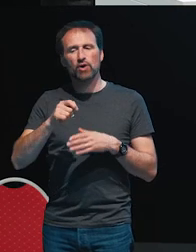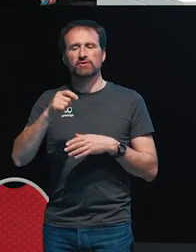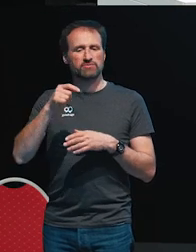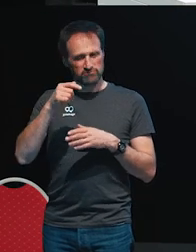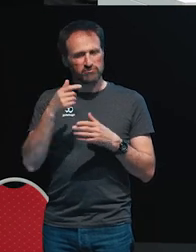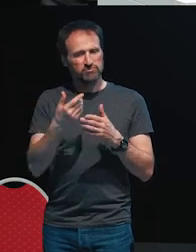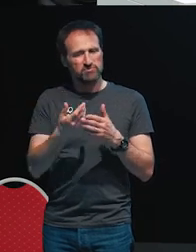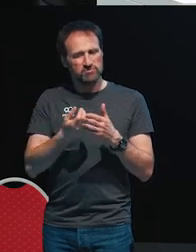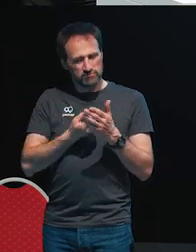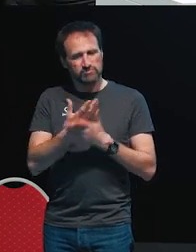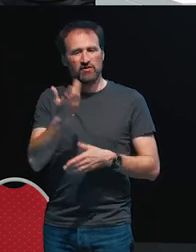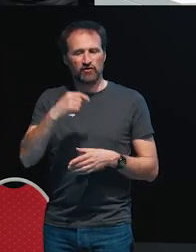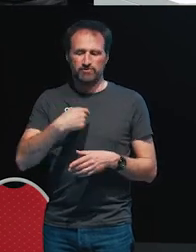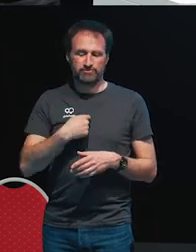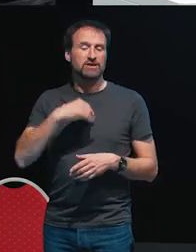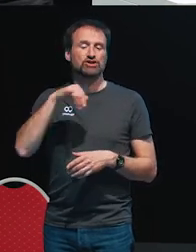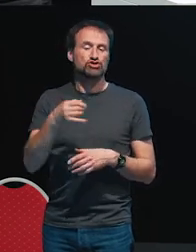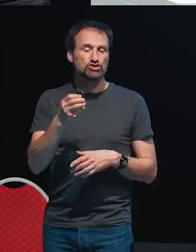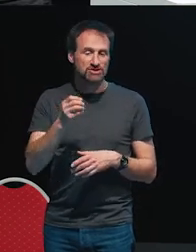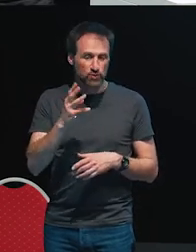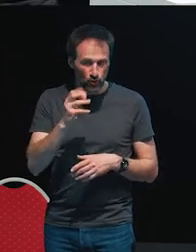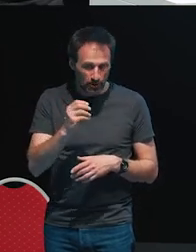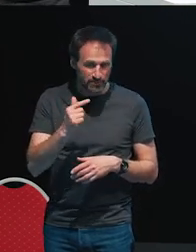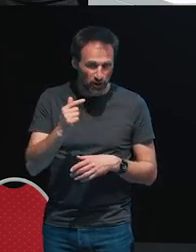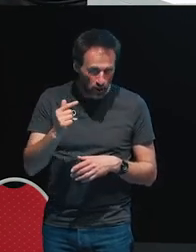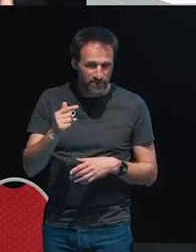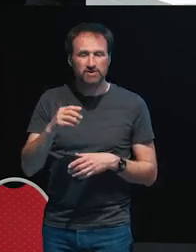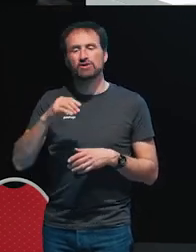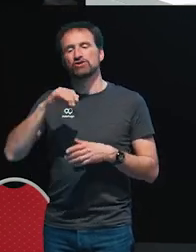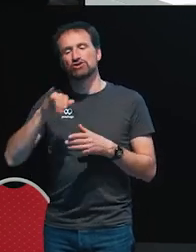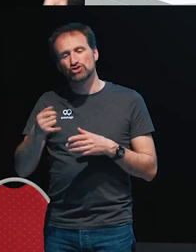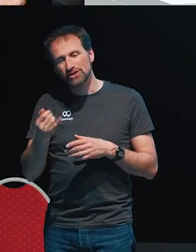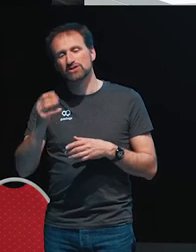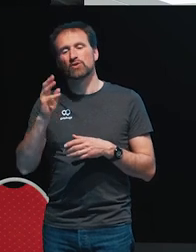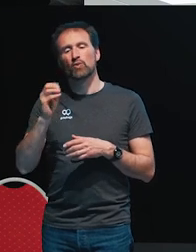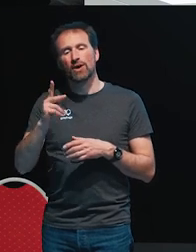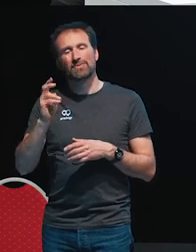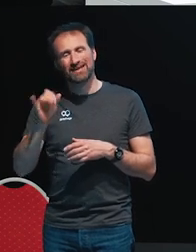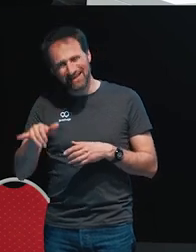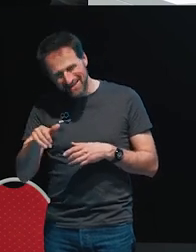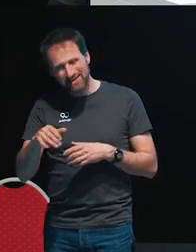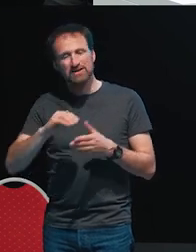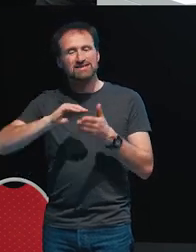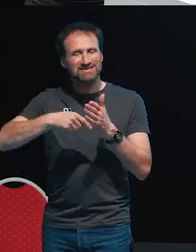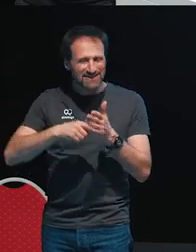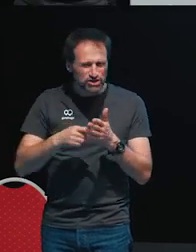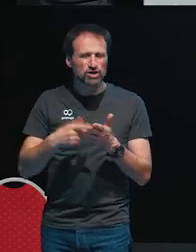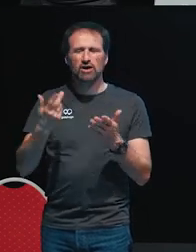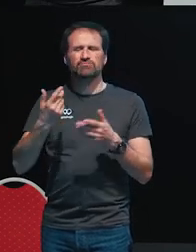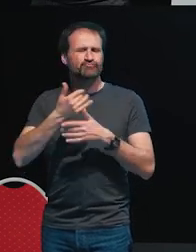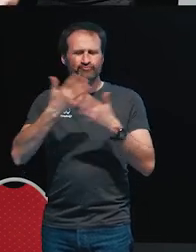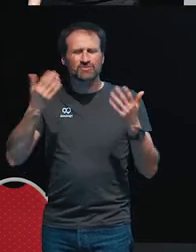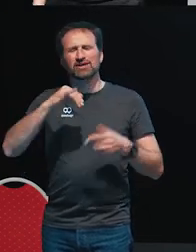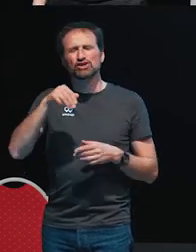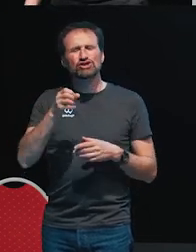So JSON Web Token, JSON Web Key. You also have JSON Web Signatures. You also have JSON Web Encryption. You have a whole bunch of JSON Web